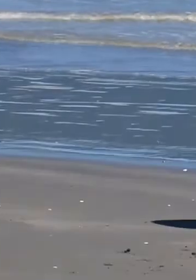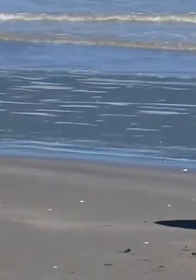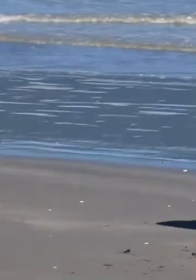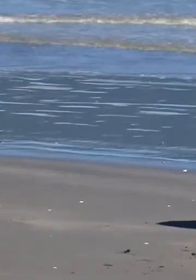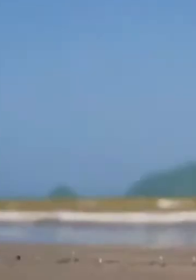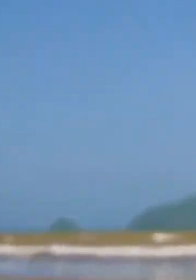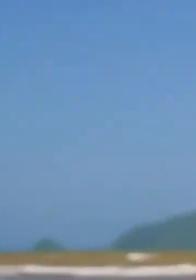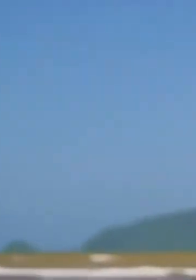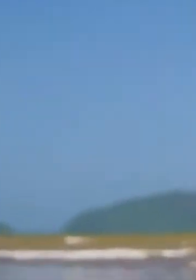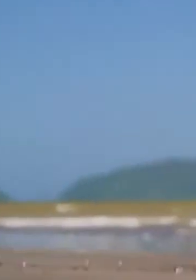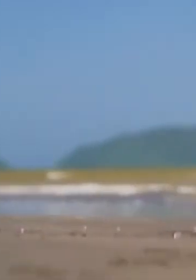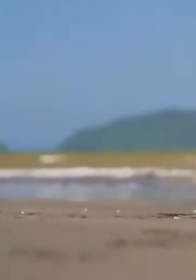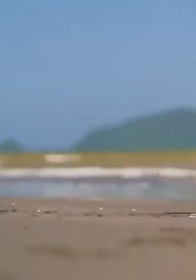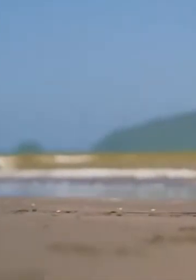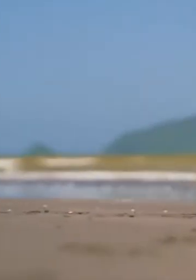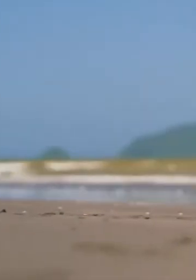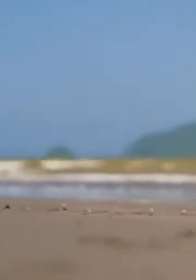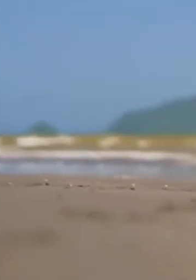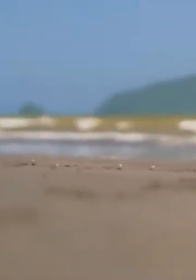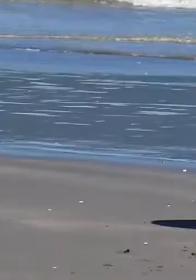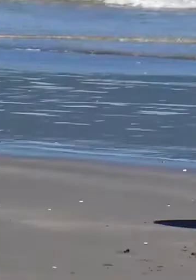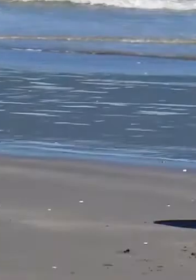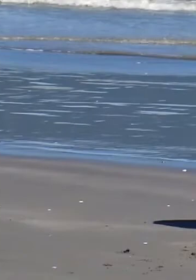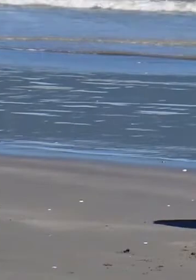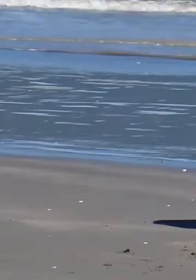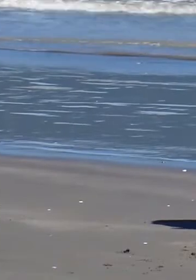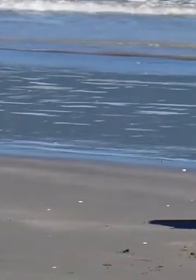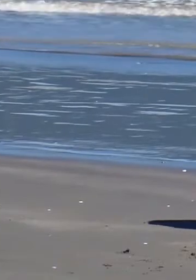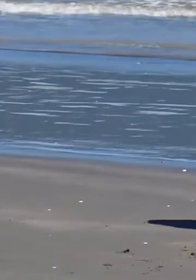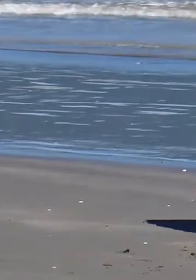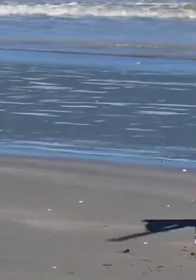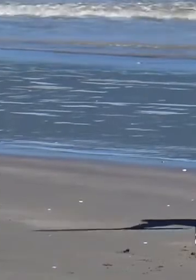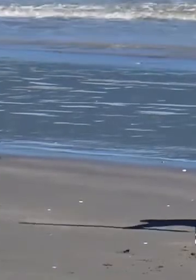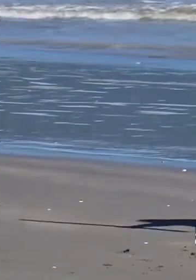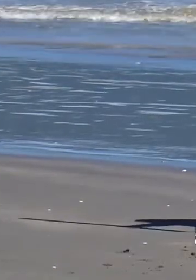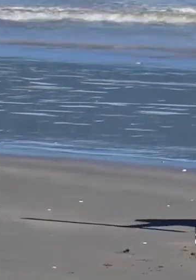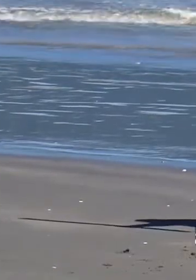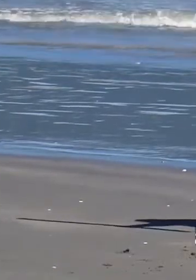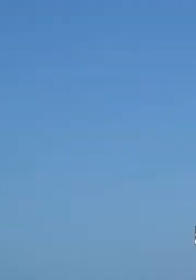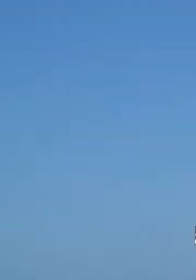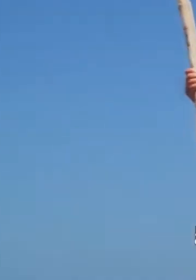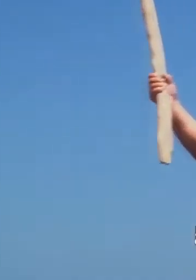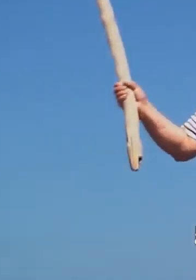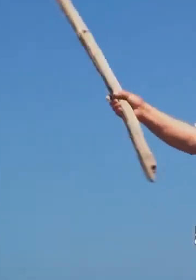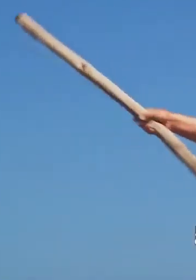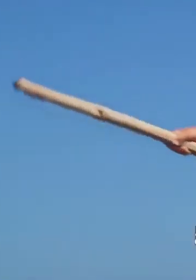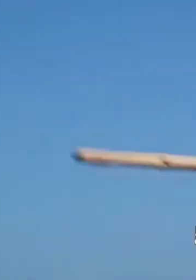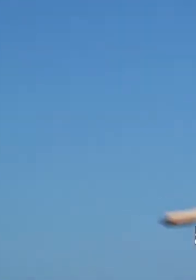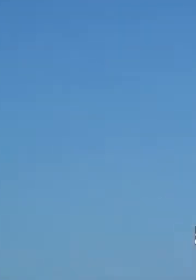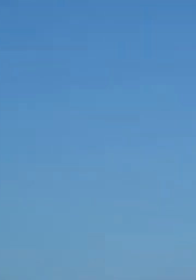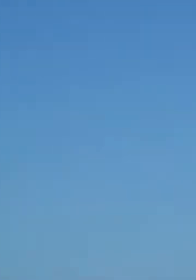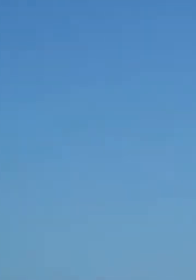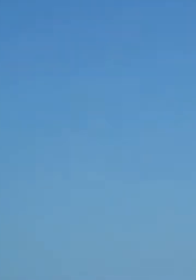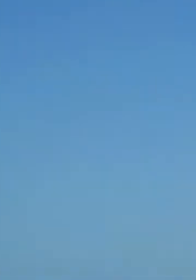He pari ana a te tai ki he, he pari ana te tai ki ngā kau heke heke kau